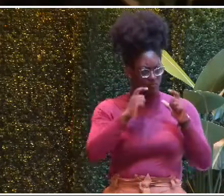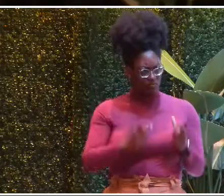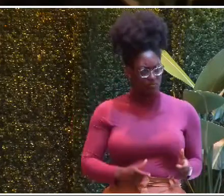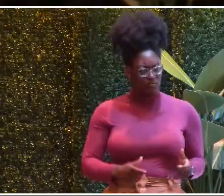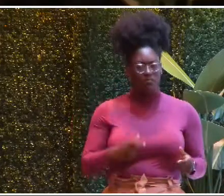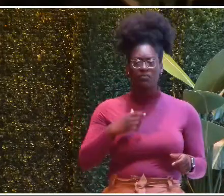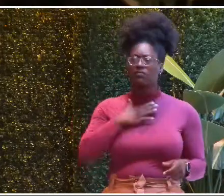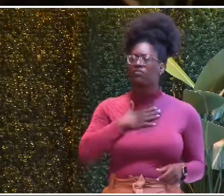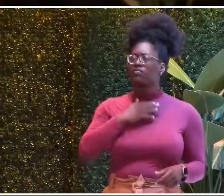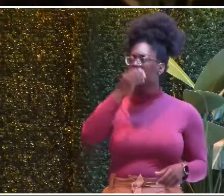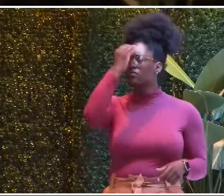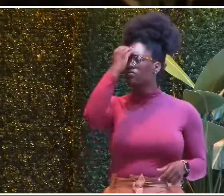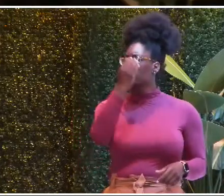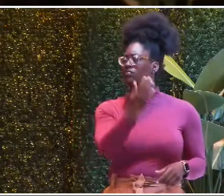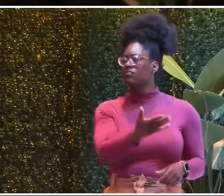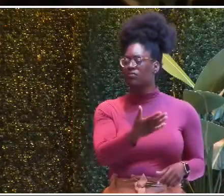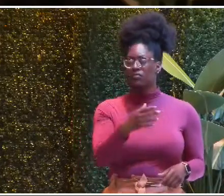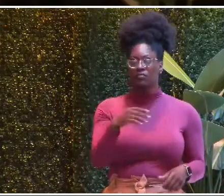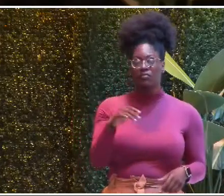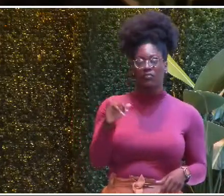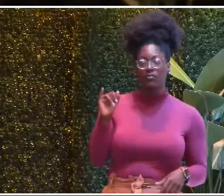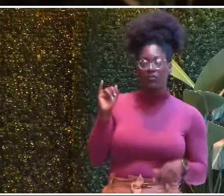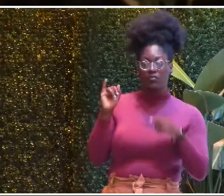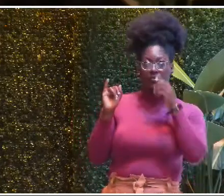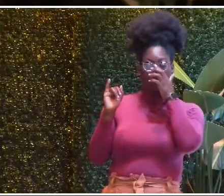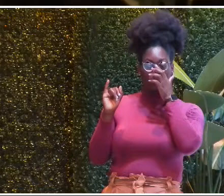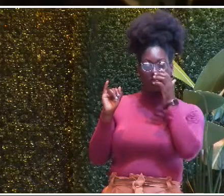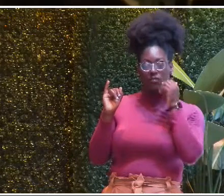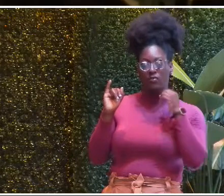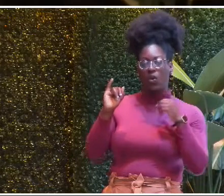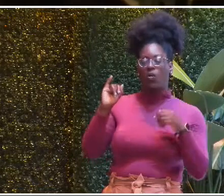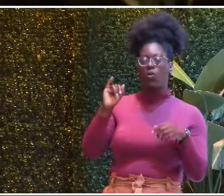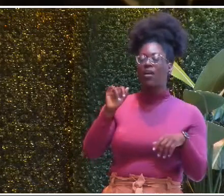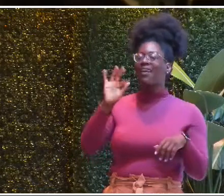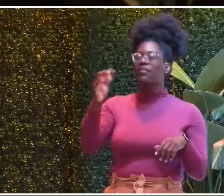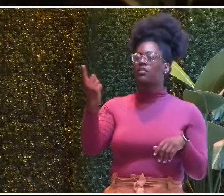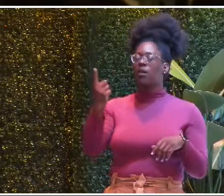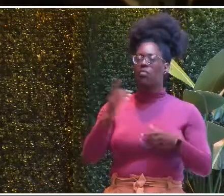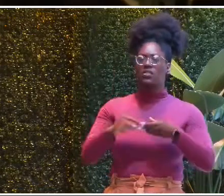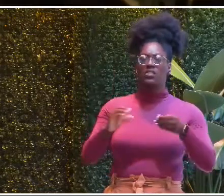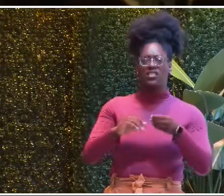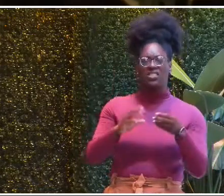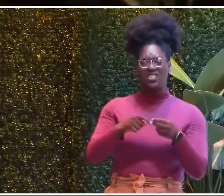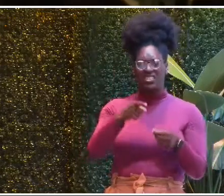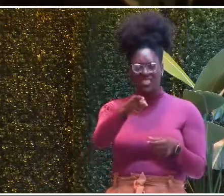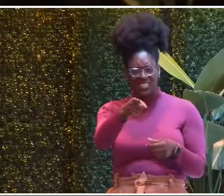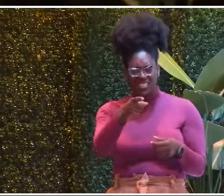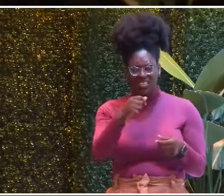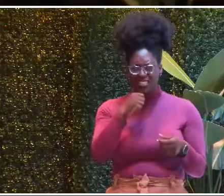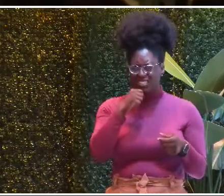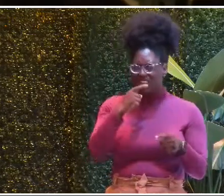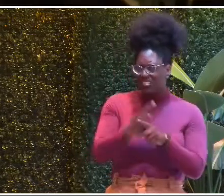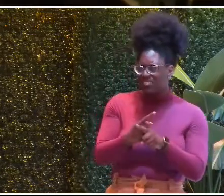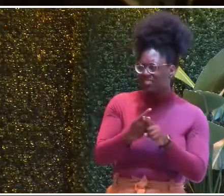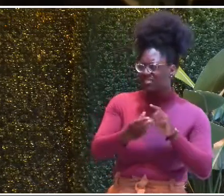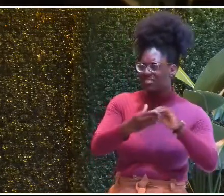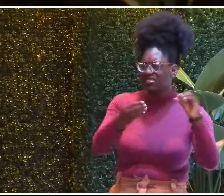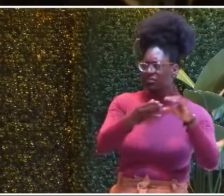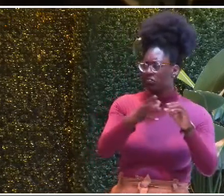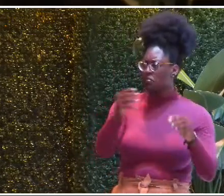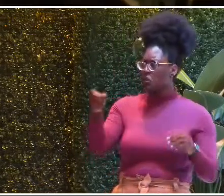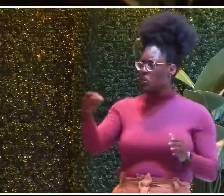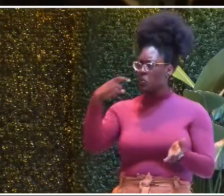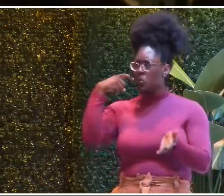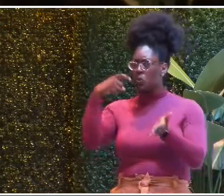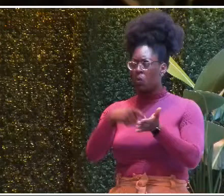know. Intervene, interrupt. Don't be afraid to hit them with a "you okay, Sim?" to make sure that we're all here together and